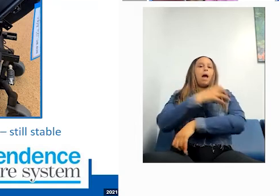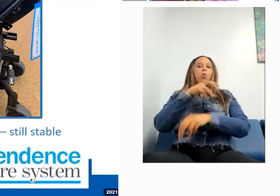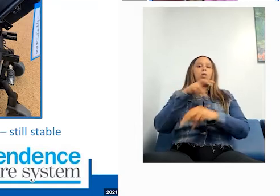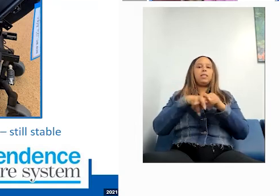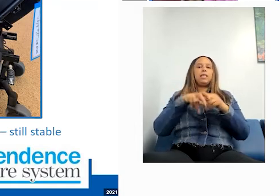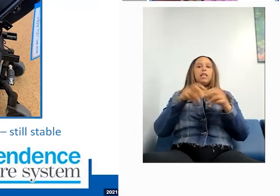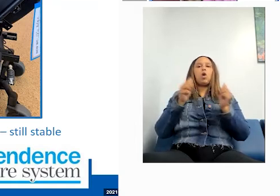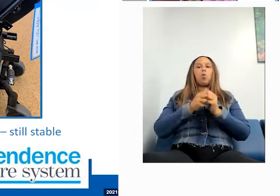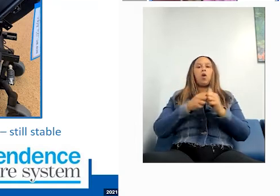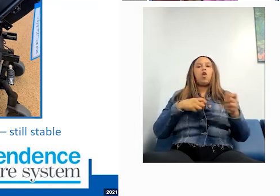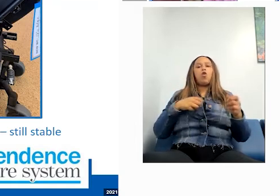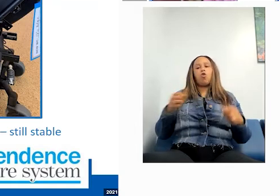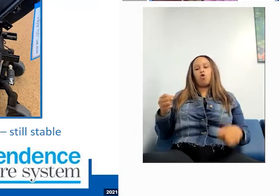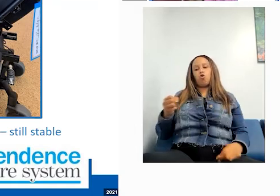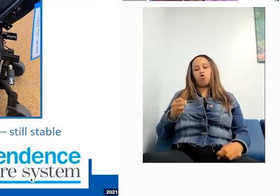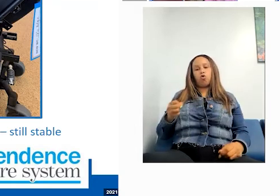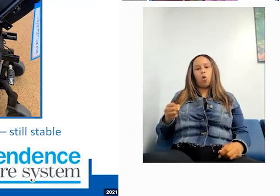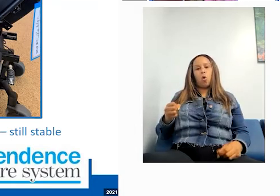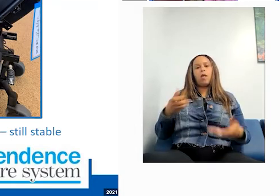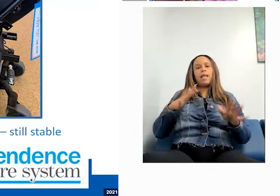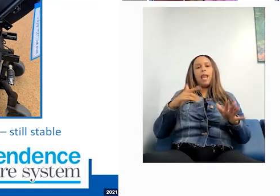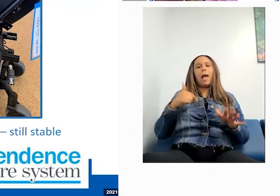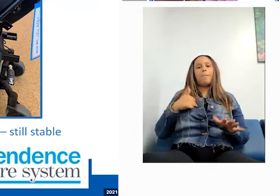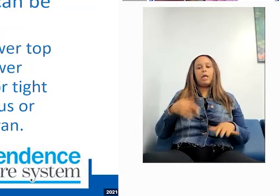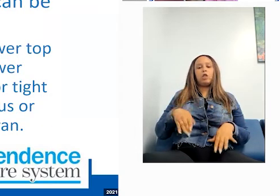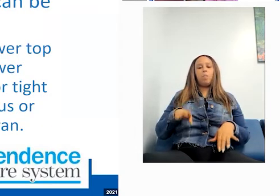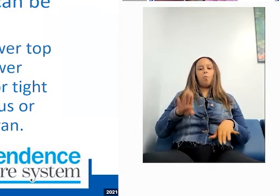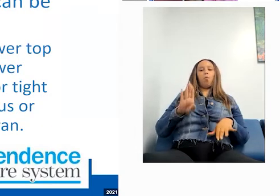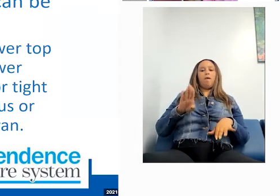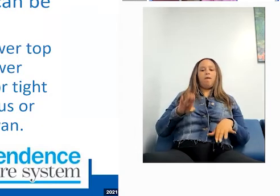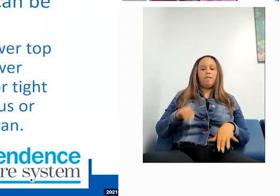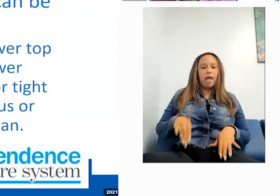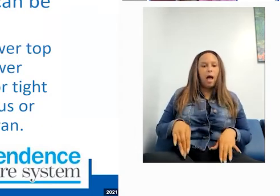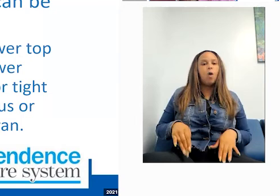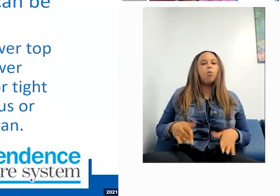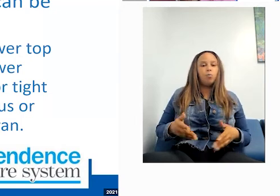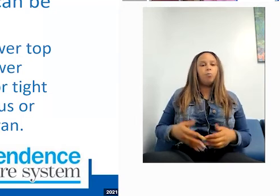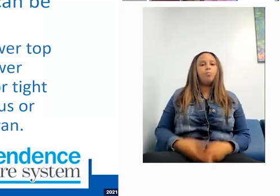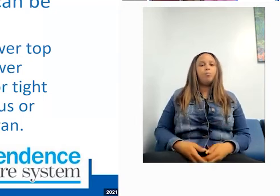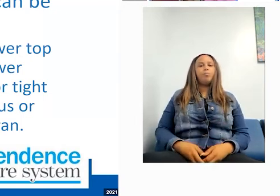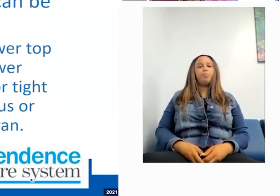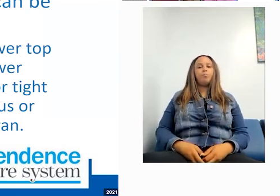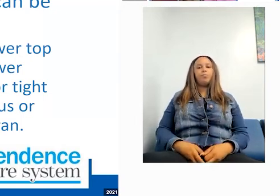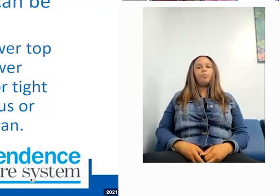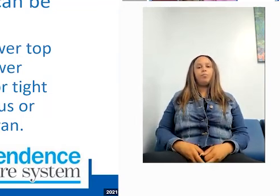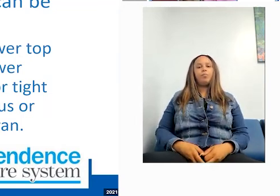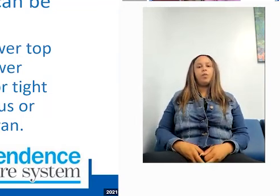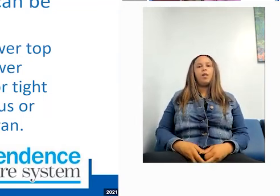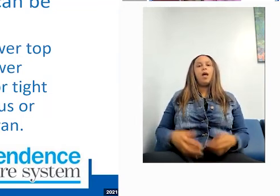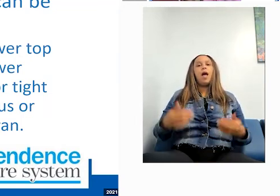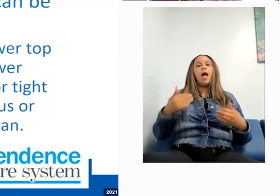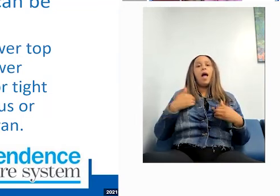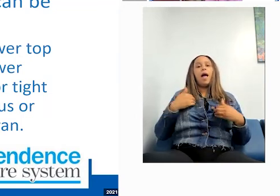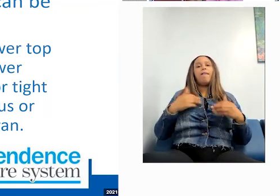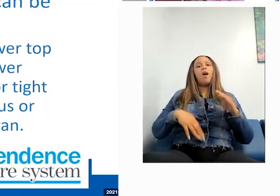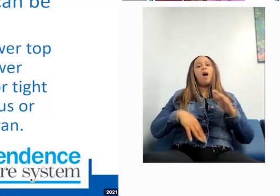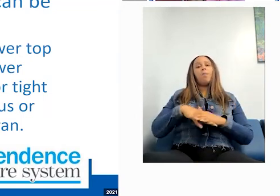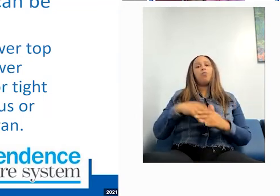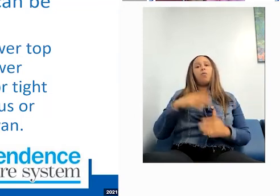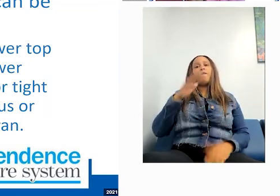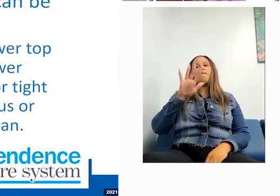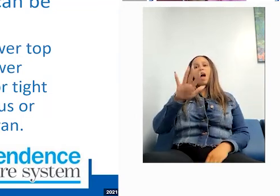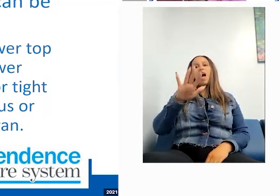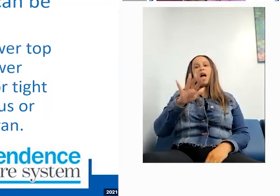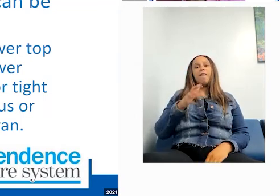a controller that allows me to control that position in space. I have up to 5 controls in